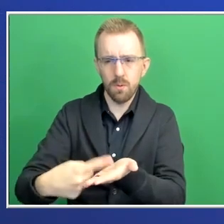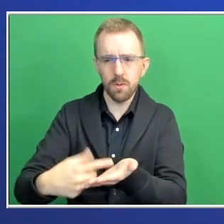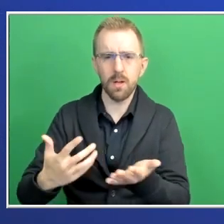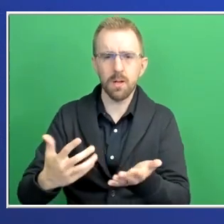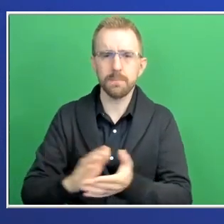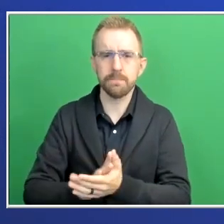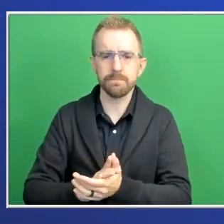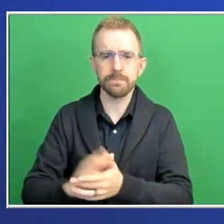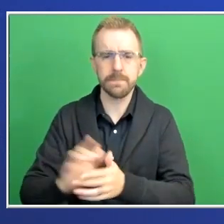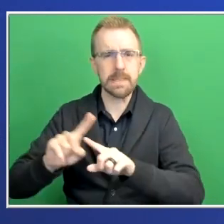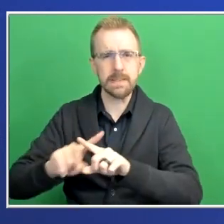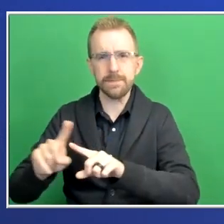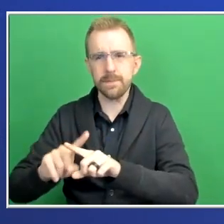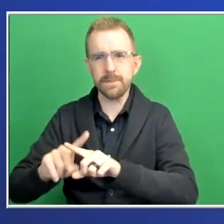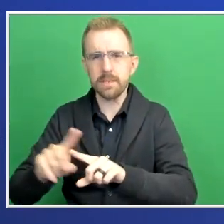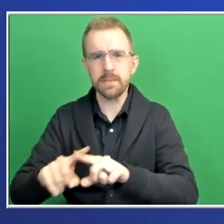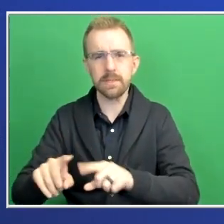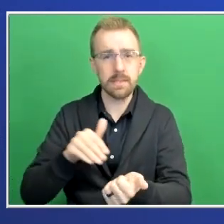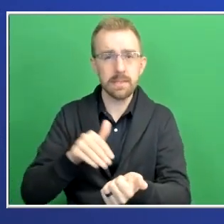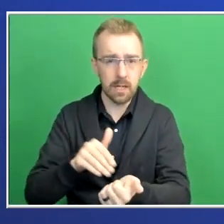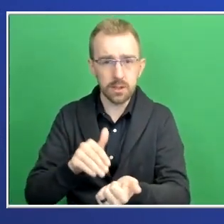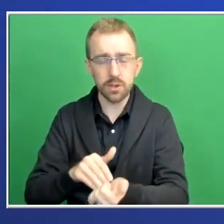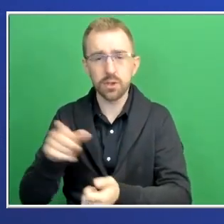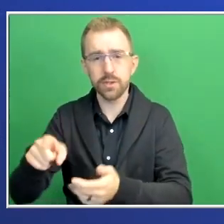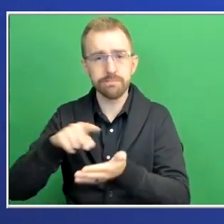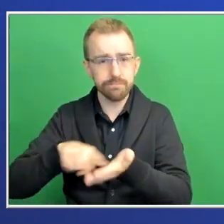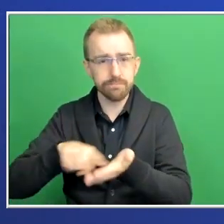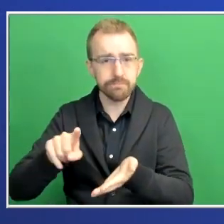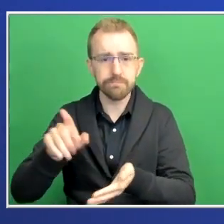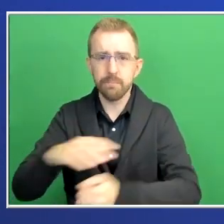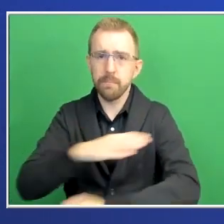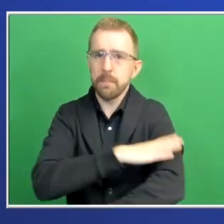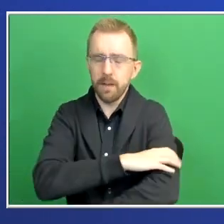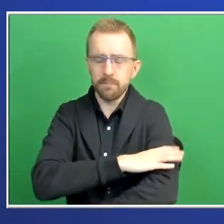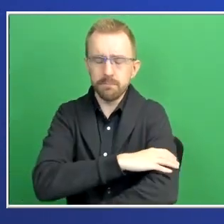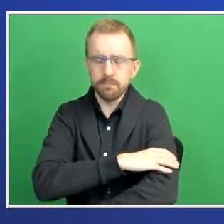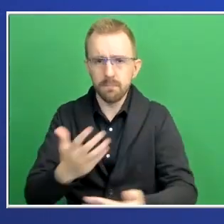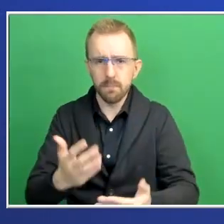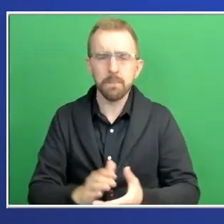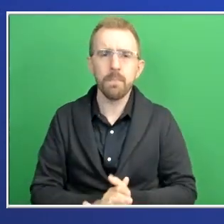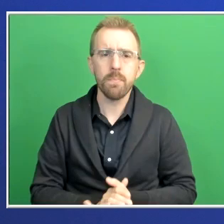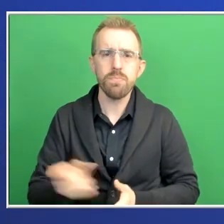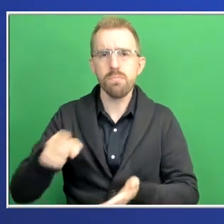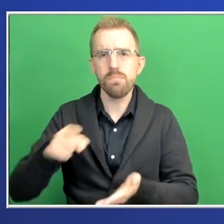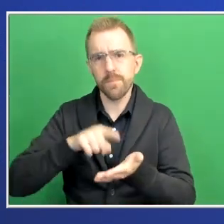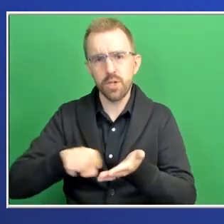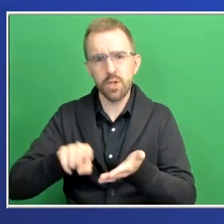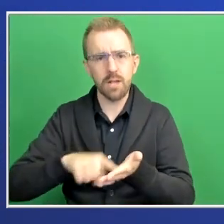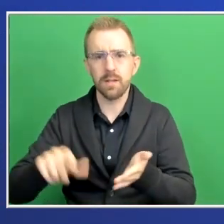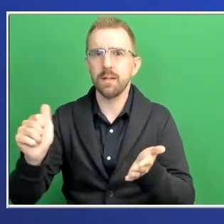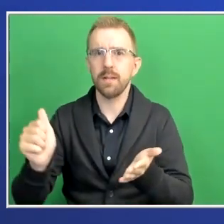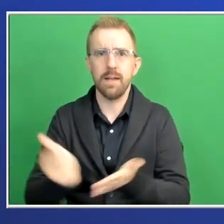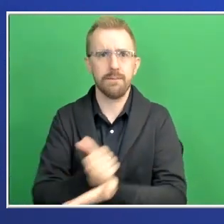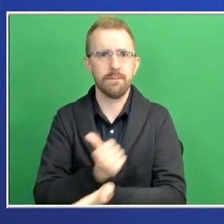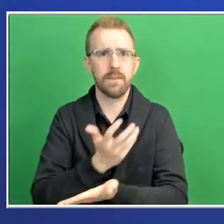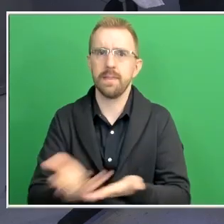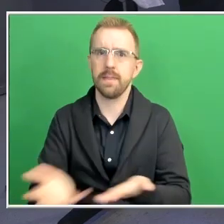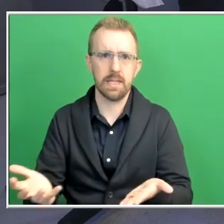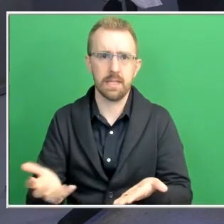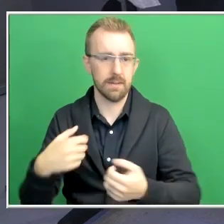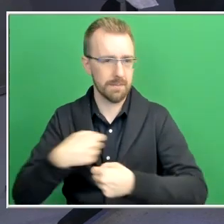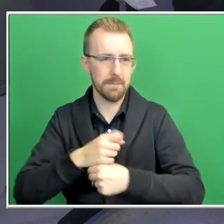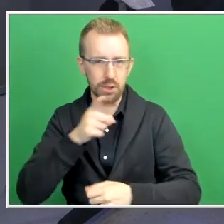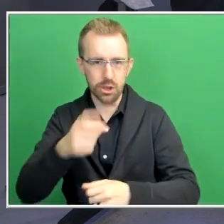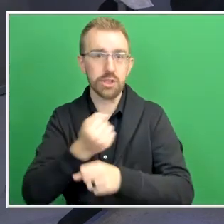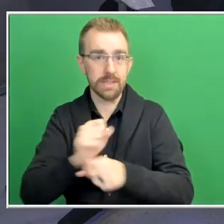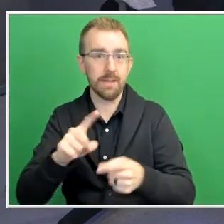different doctors. They check your blood. They check everything. They make sure you're safe to have the surgery. Just to